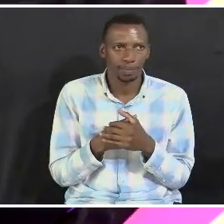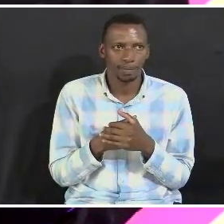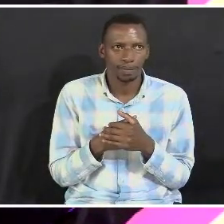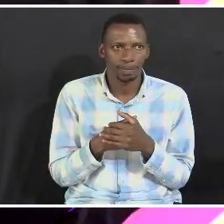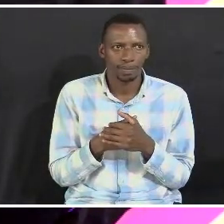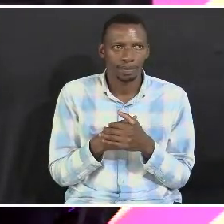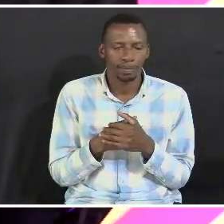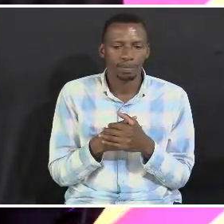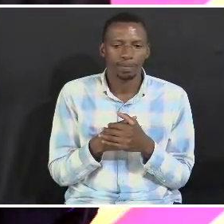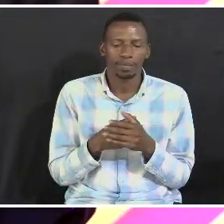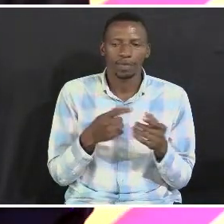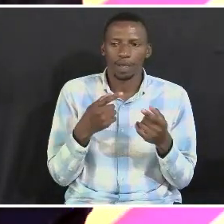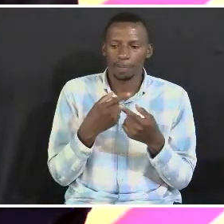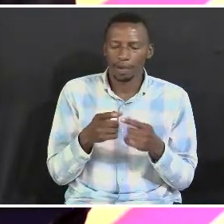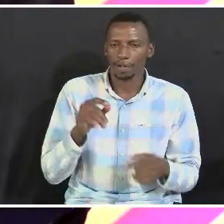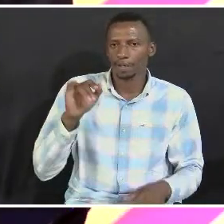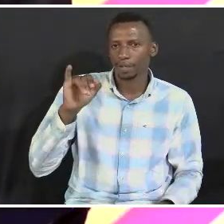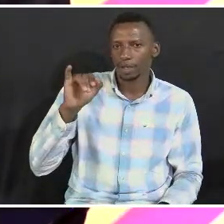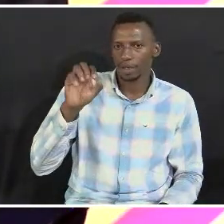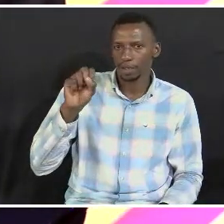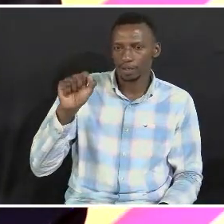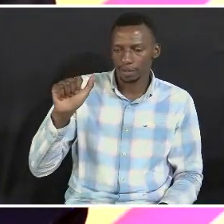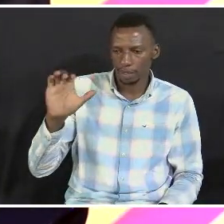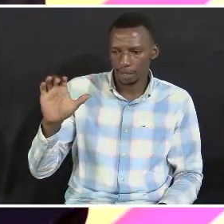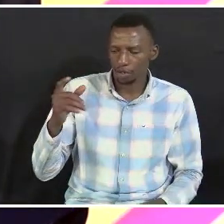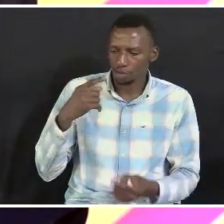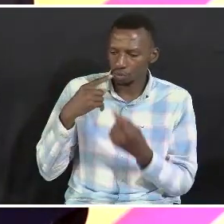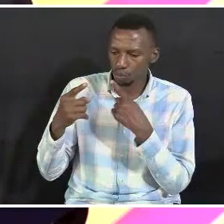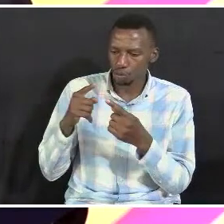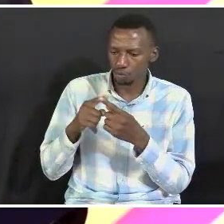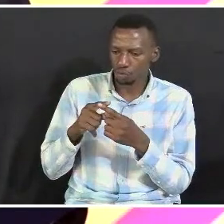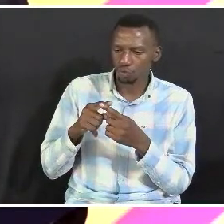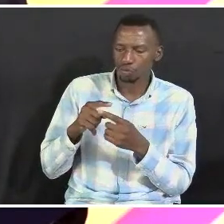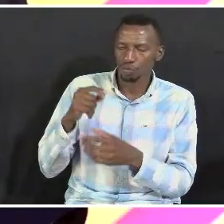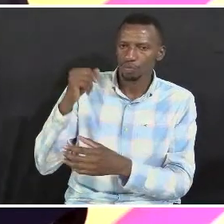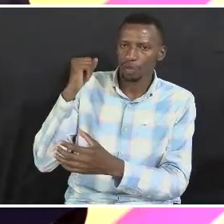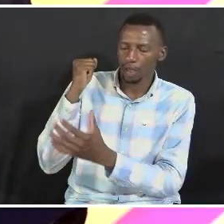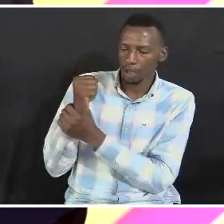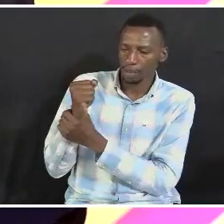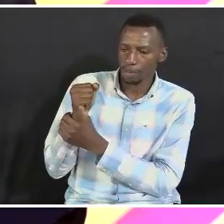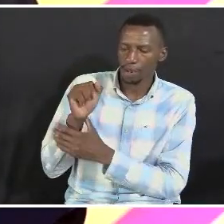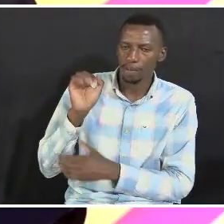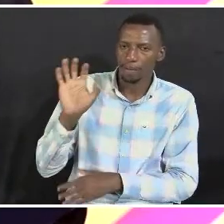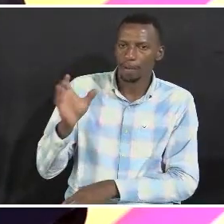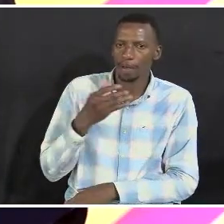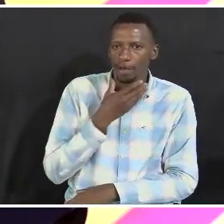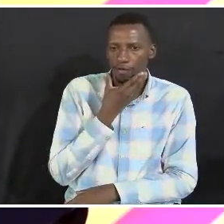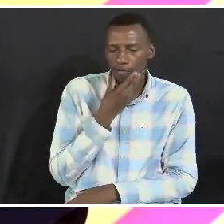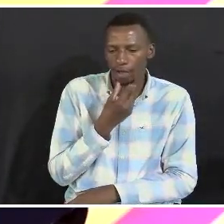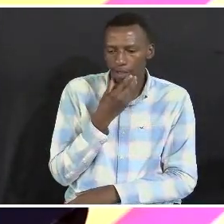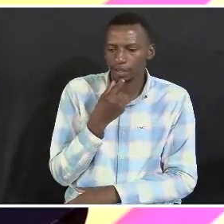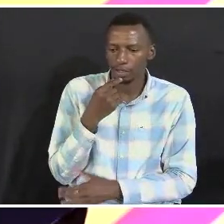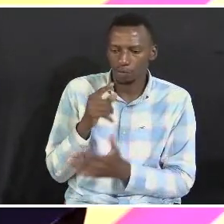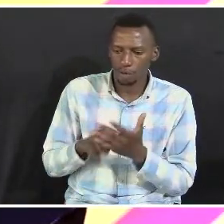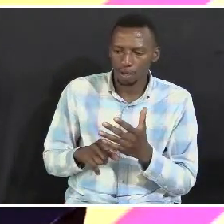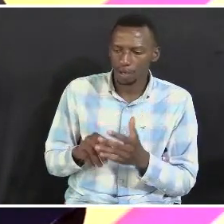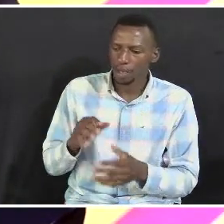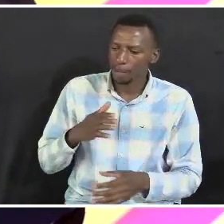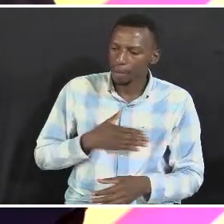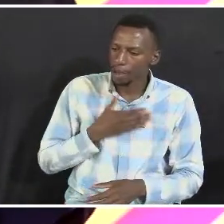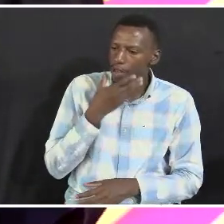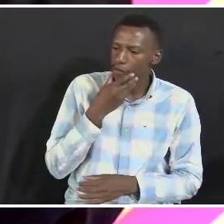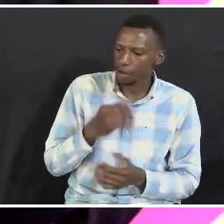but Isaac spoke to Abraham his father and said, my father. And he